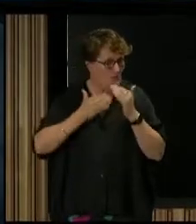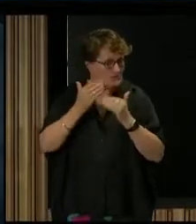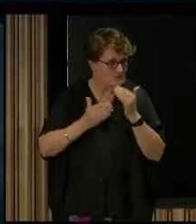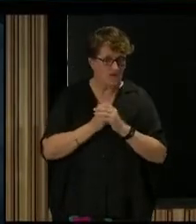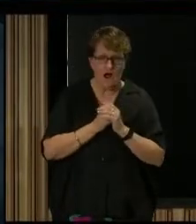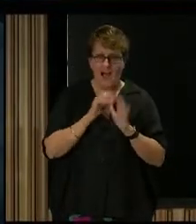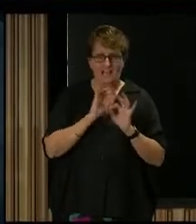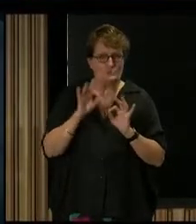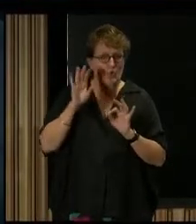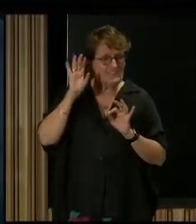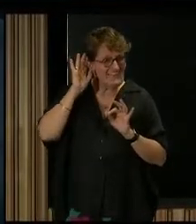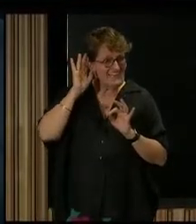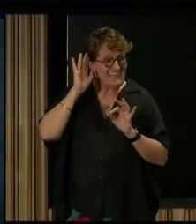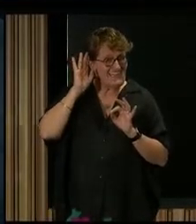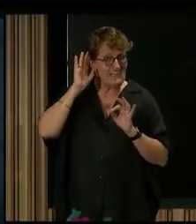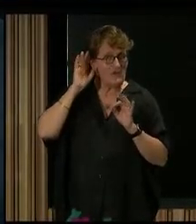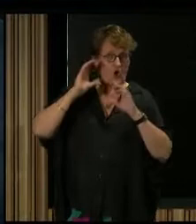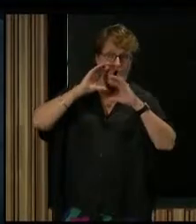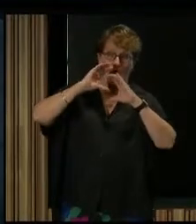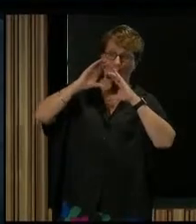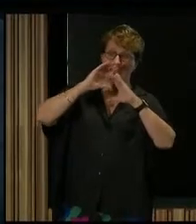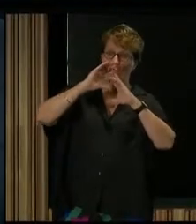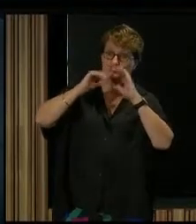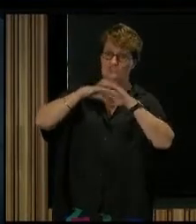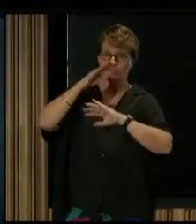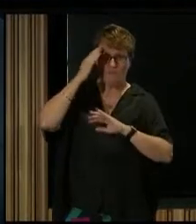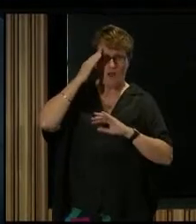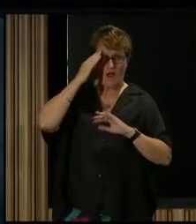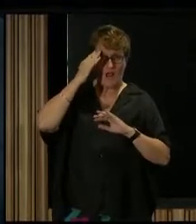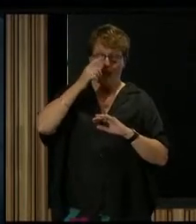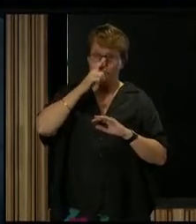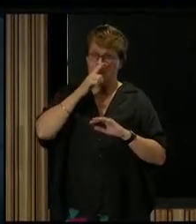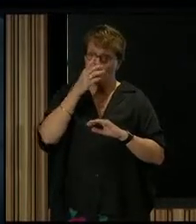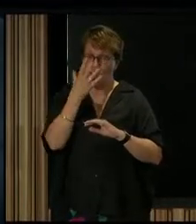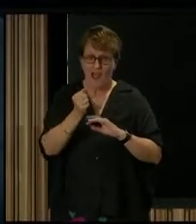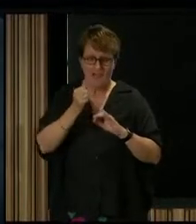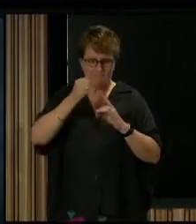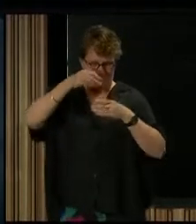recently people have internal monologues or like narration in their mind. How awful.